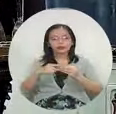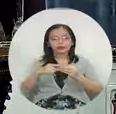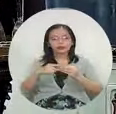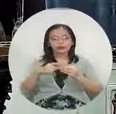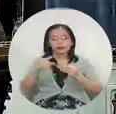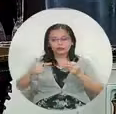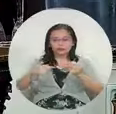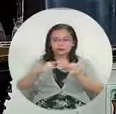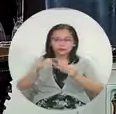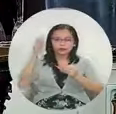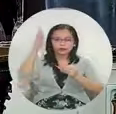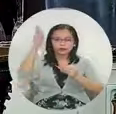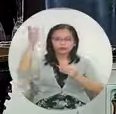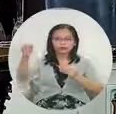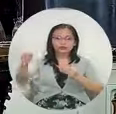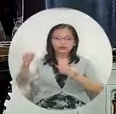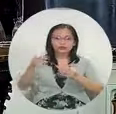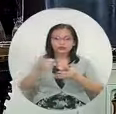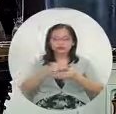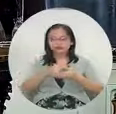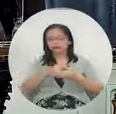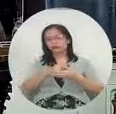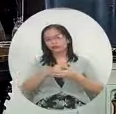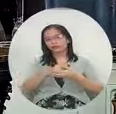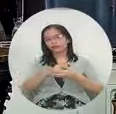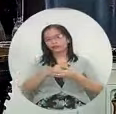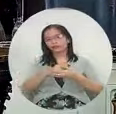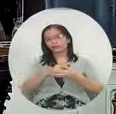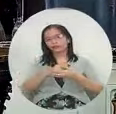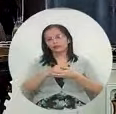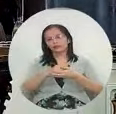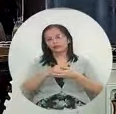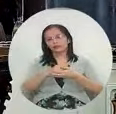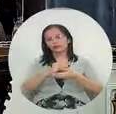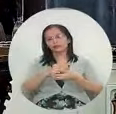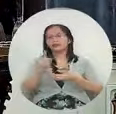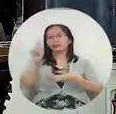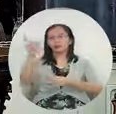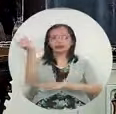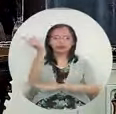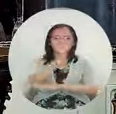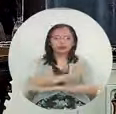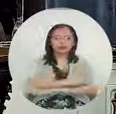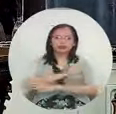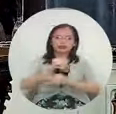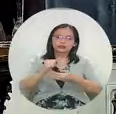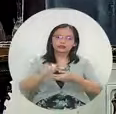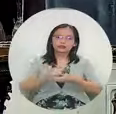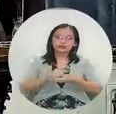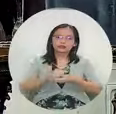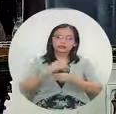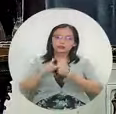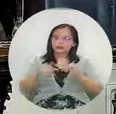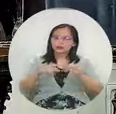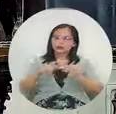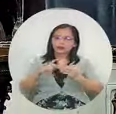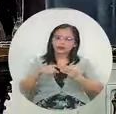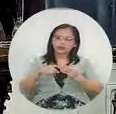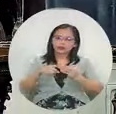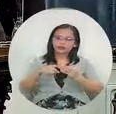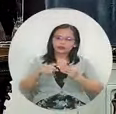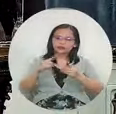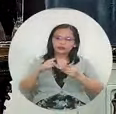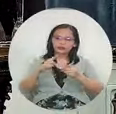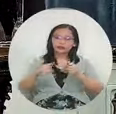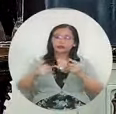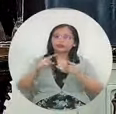future, about the inward, and about your outward look. And one day, when Jesus